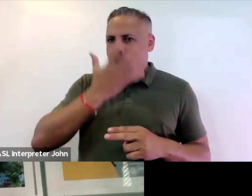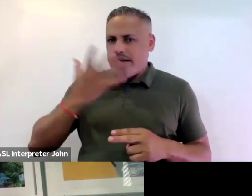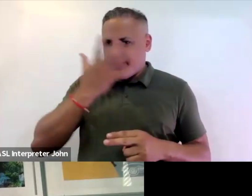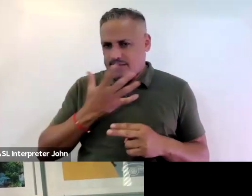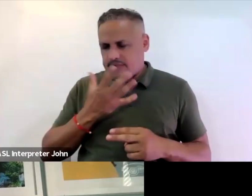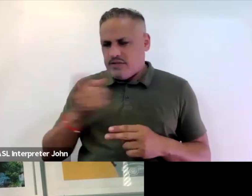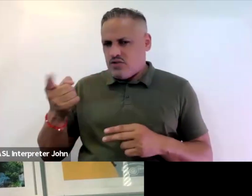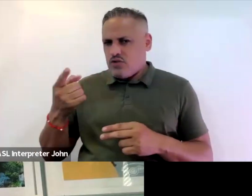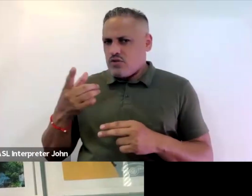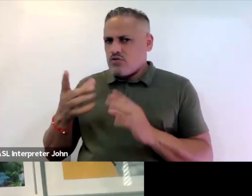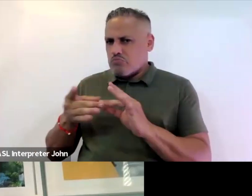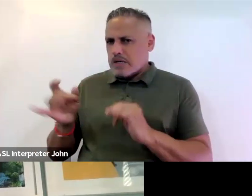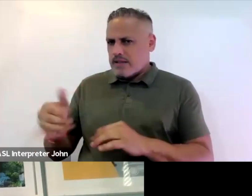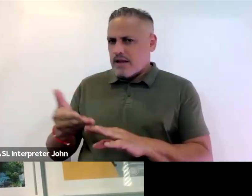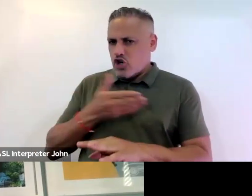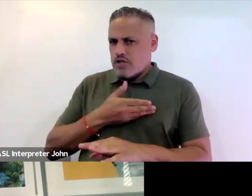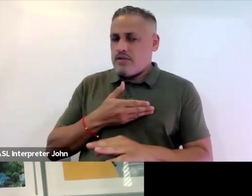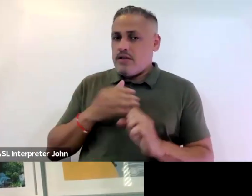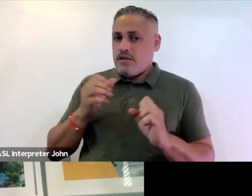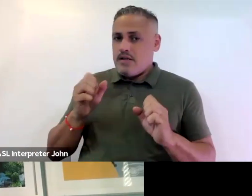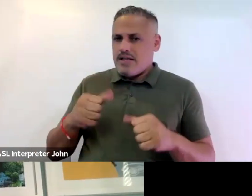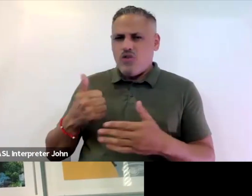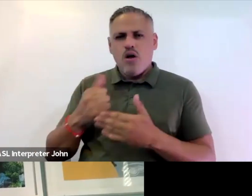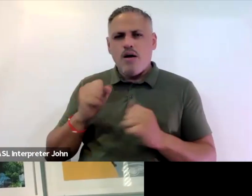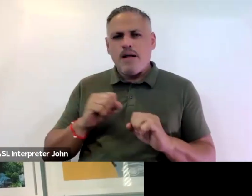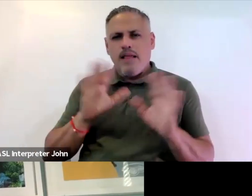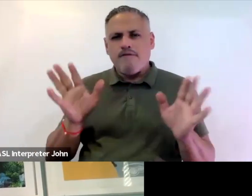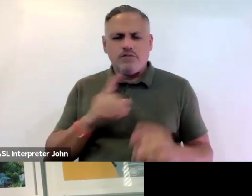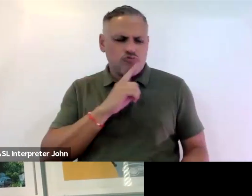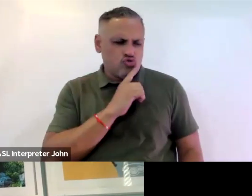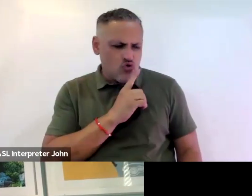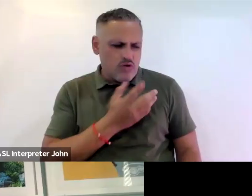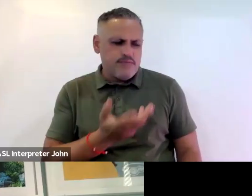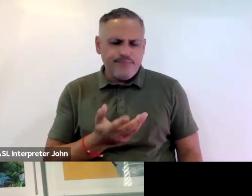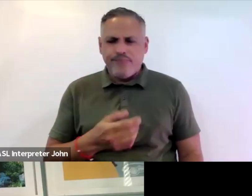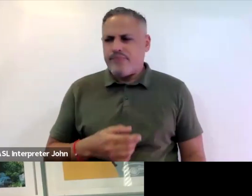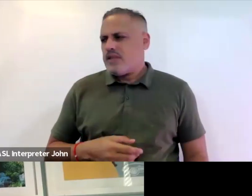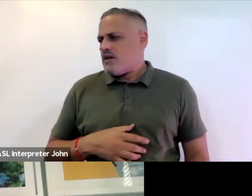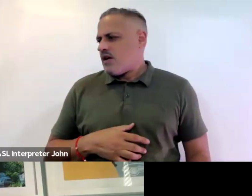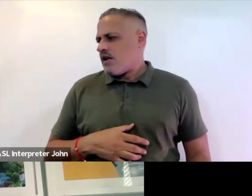mentioned likeness earlier. Can you help clarify? Sure. So